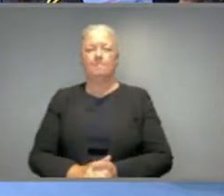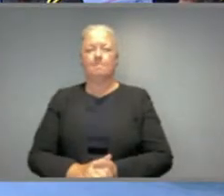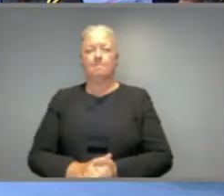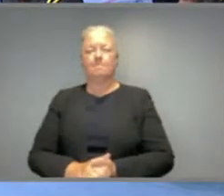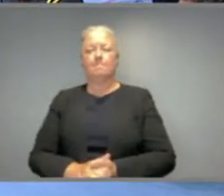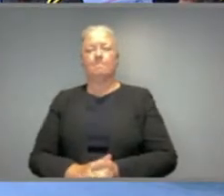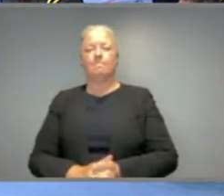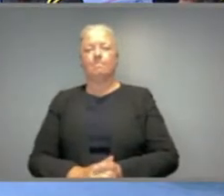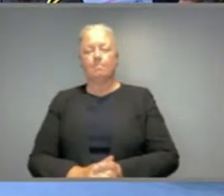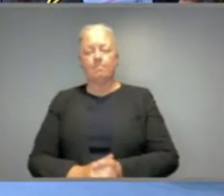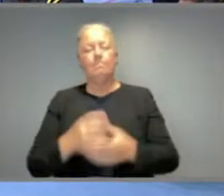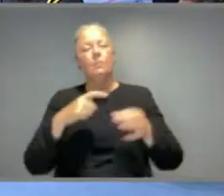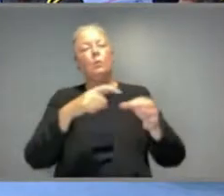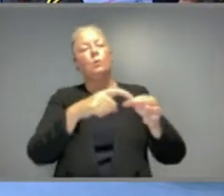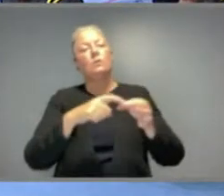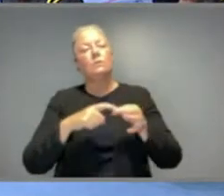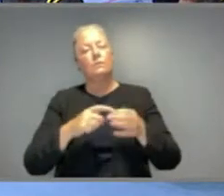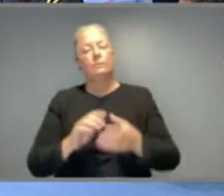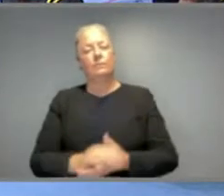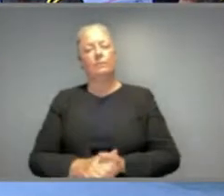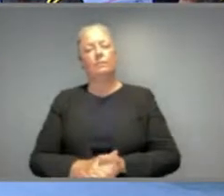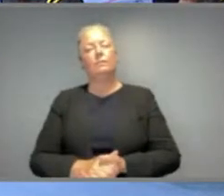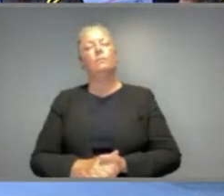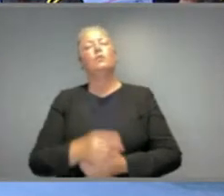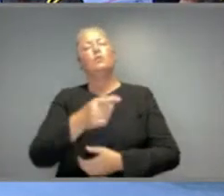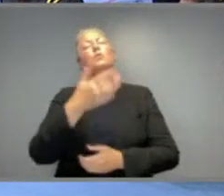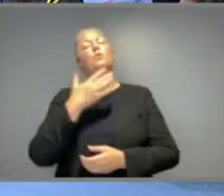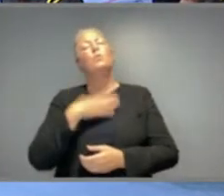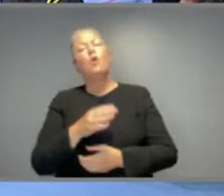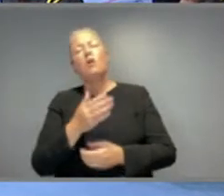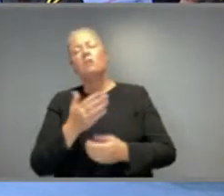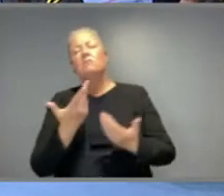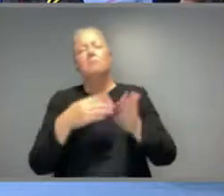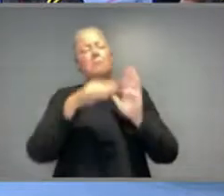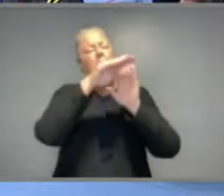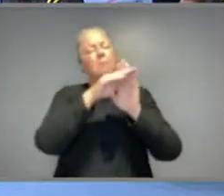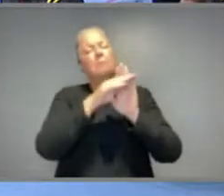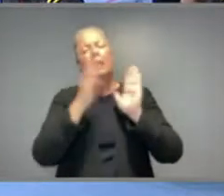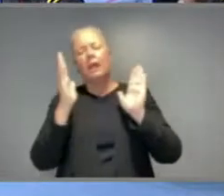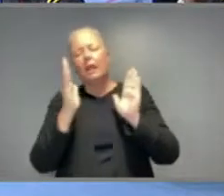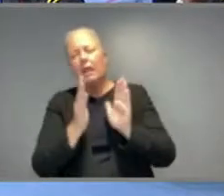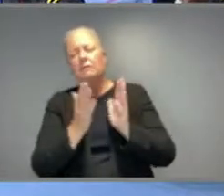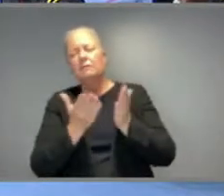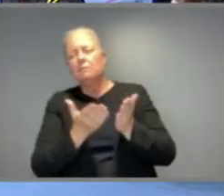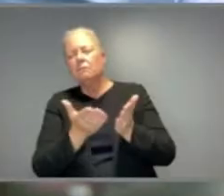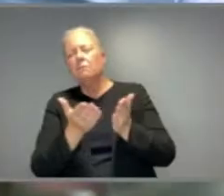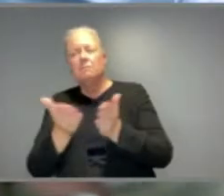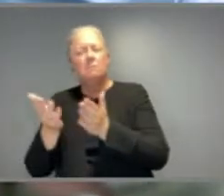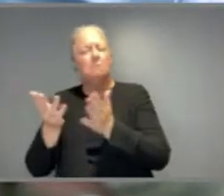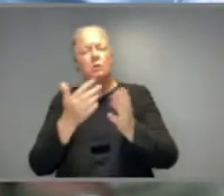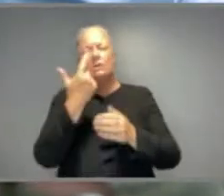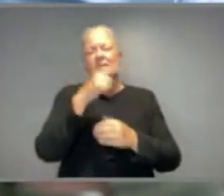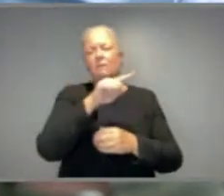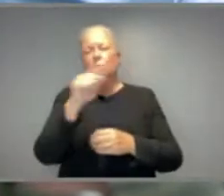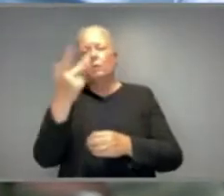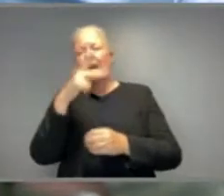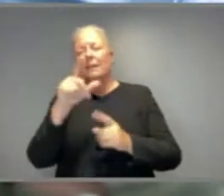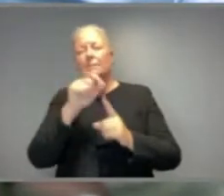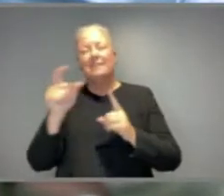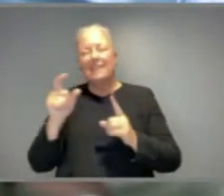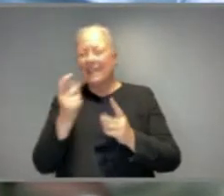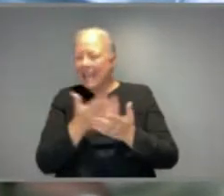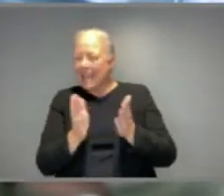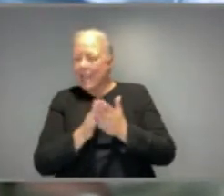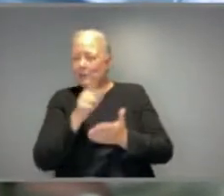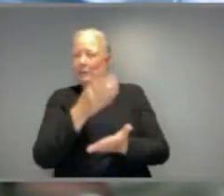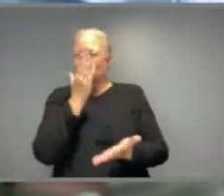to easing restrictions and the severity of lockdowns once we get to 70 and 80%, but how can you be so certain that they will stick to